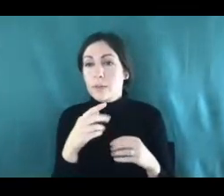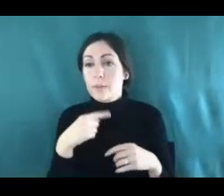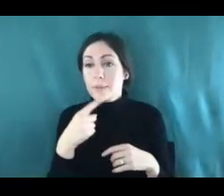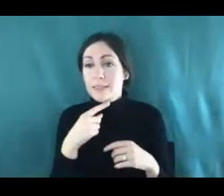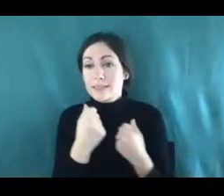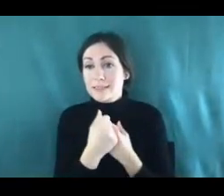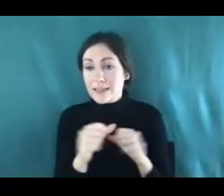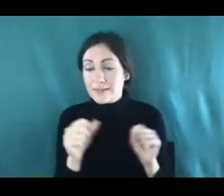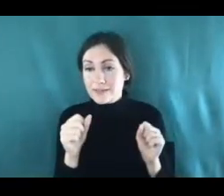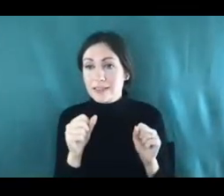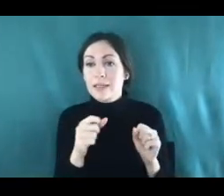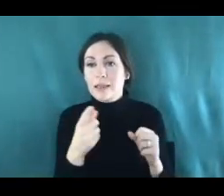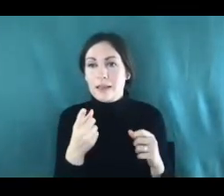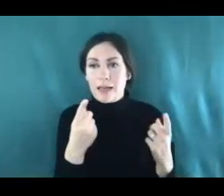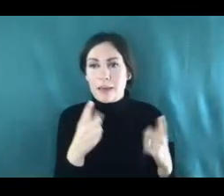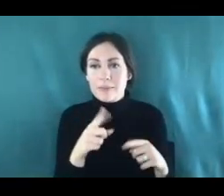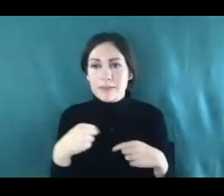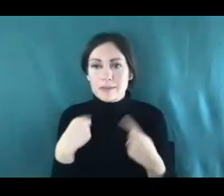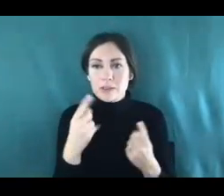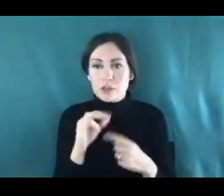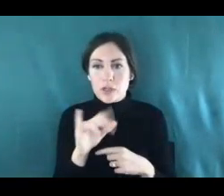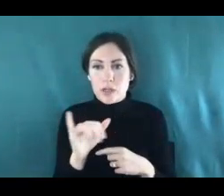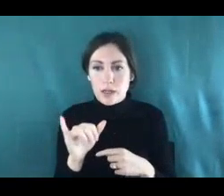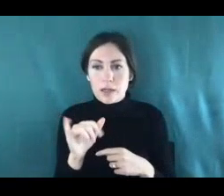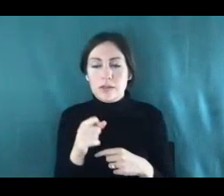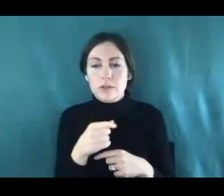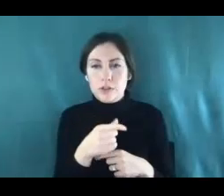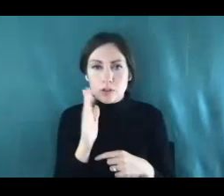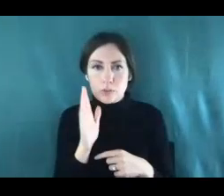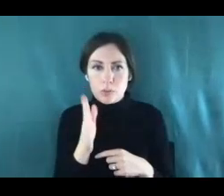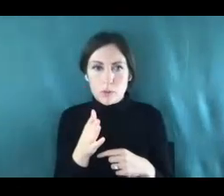taken place since July. Go ahead, Ms. Neal.